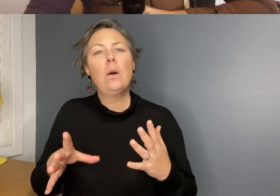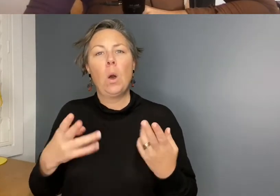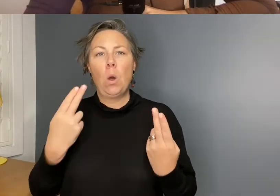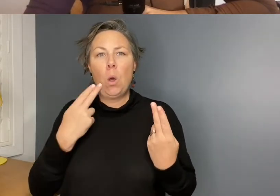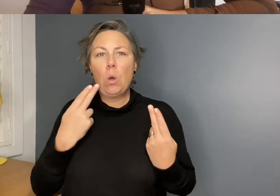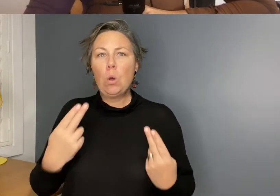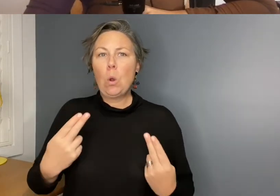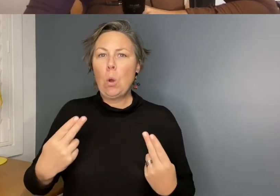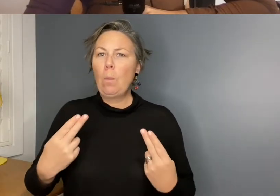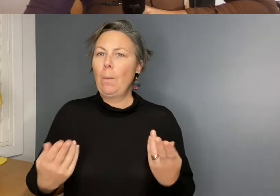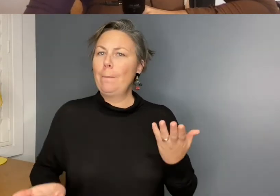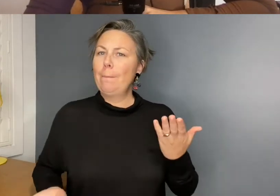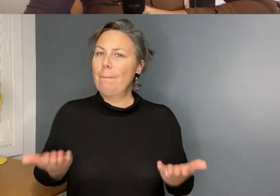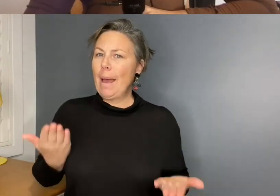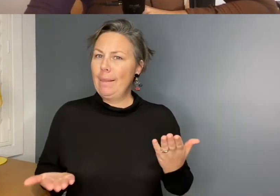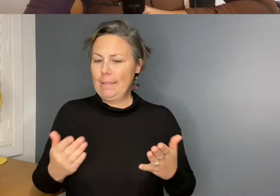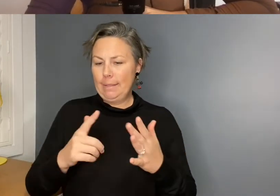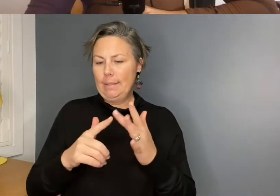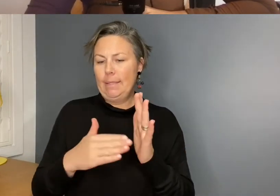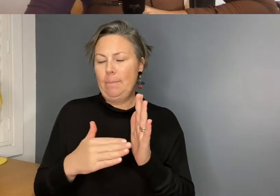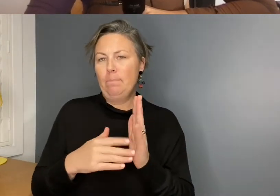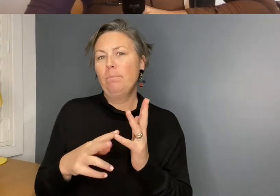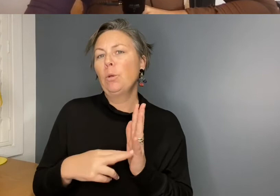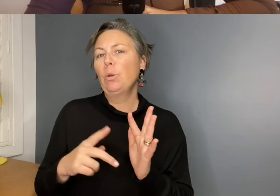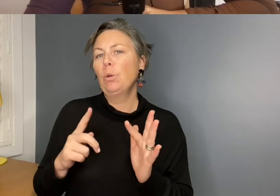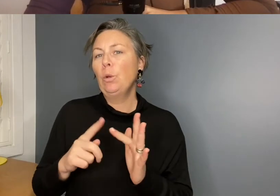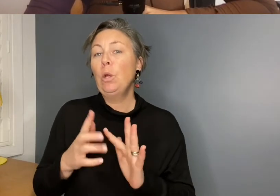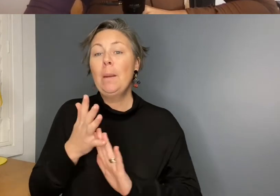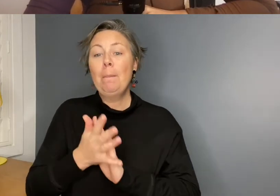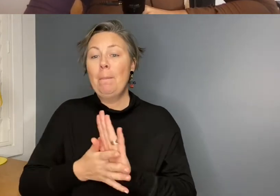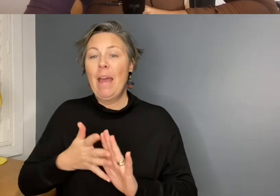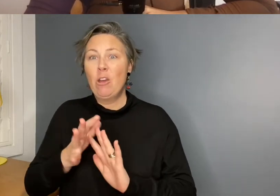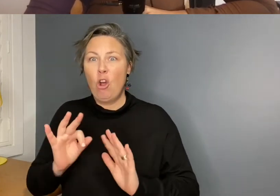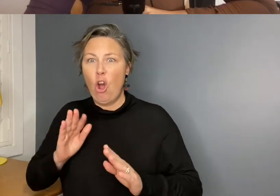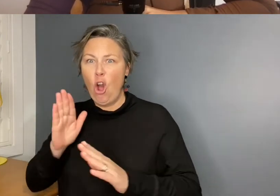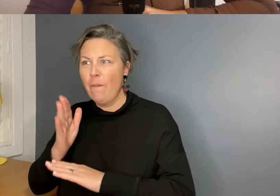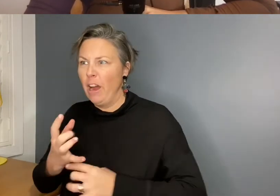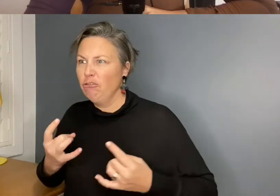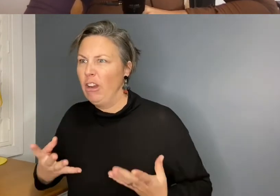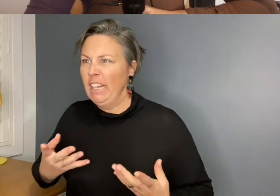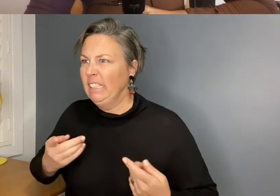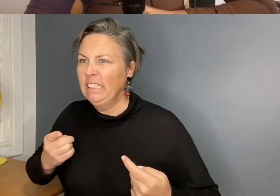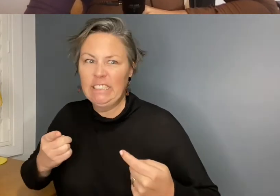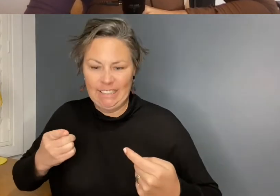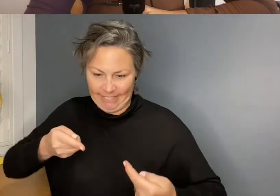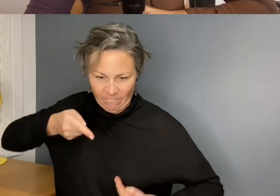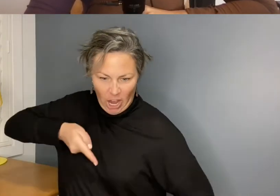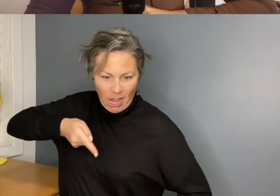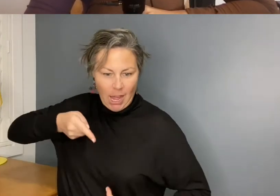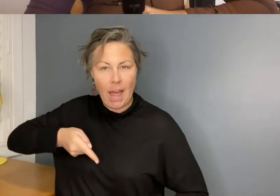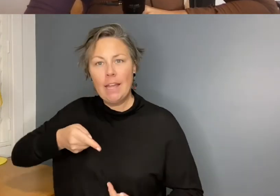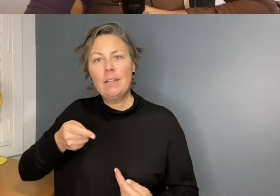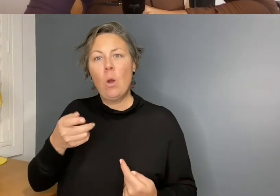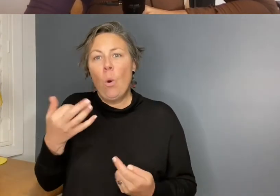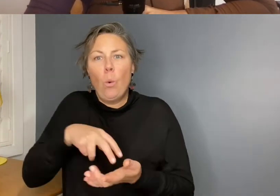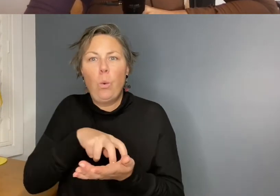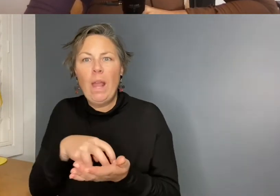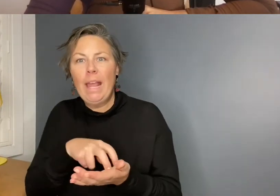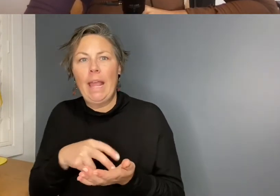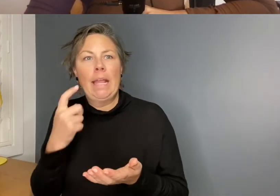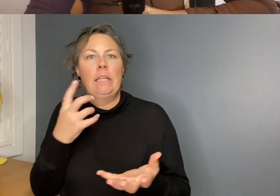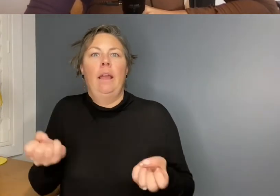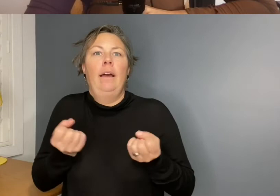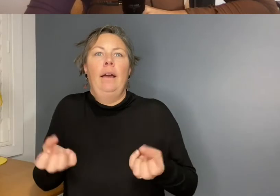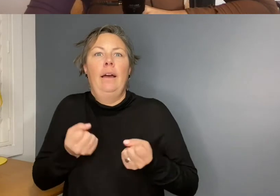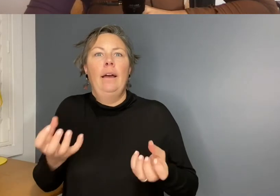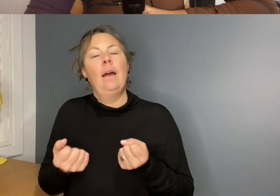functioning, balanced immune system, and that's what we're all aiming for. Okay. So a healthy diet's